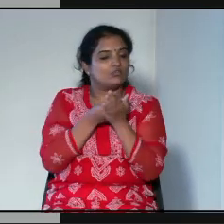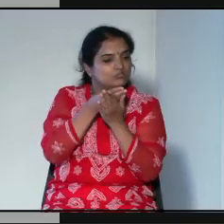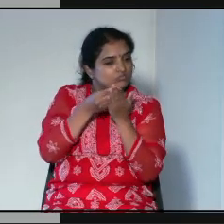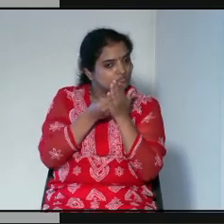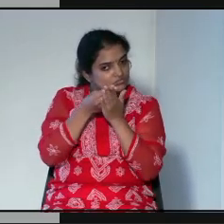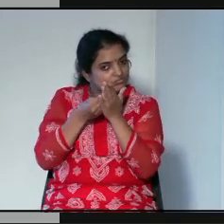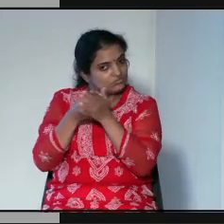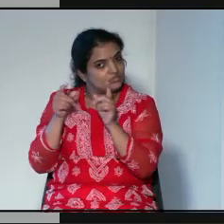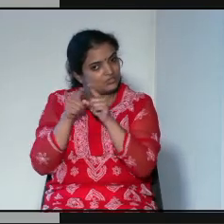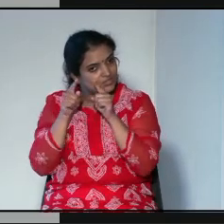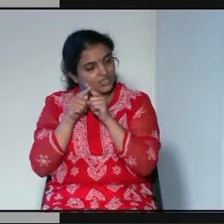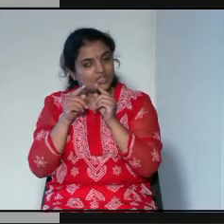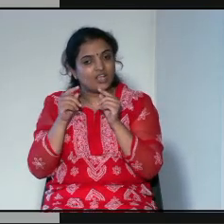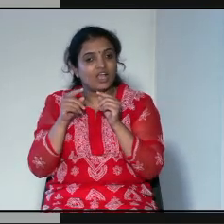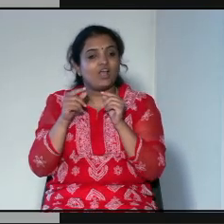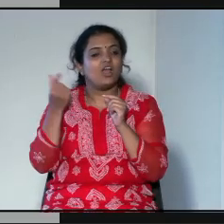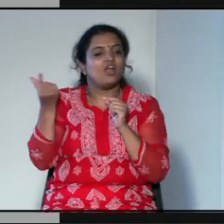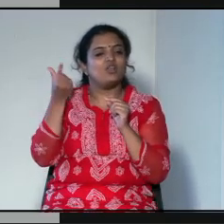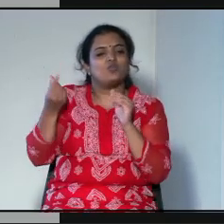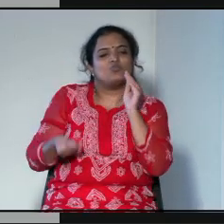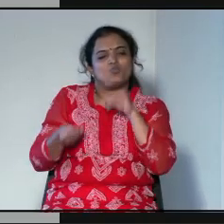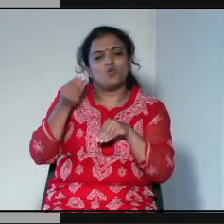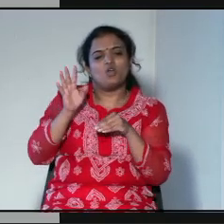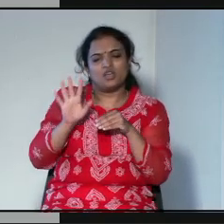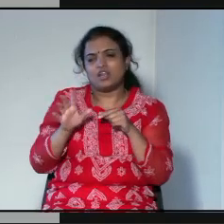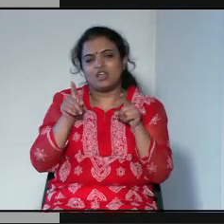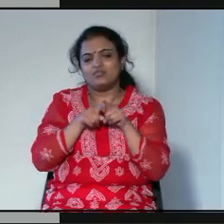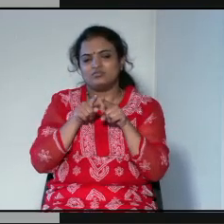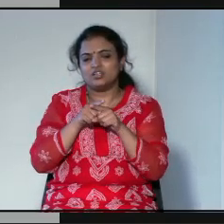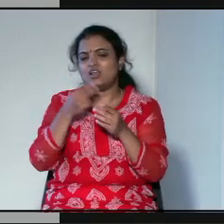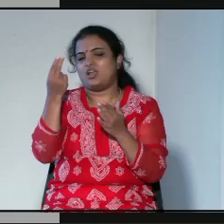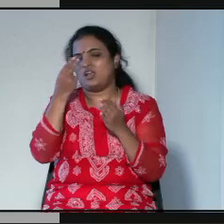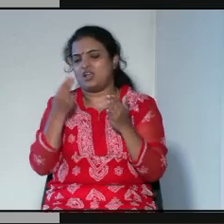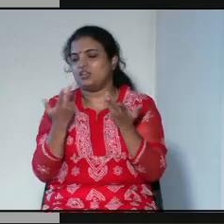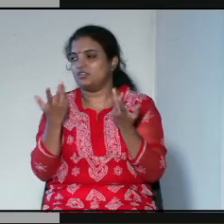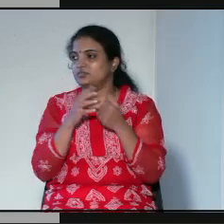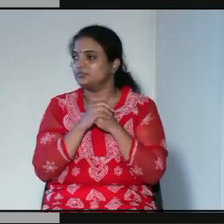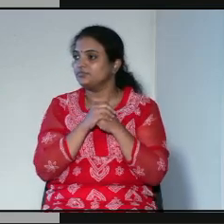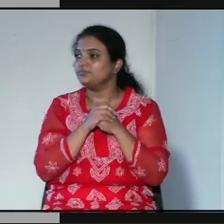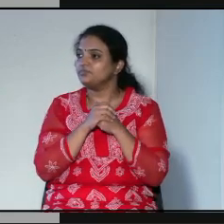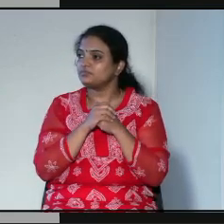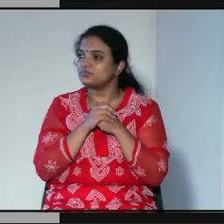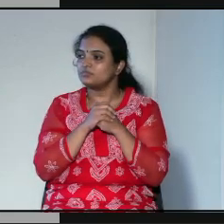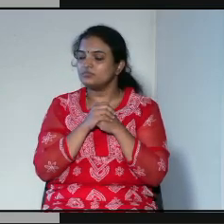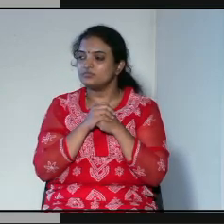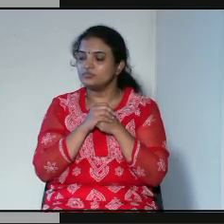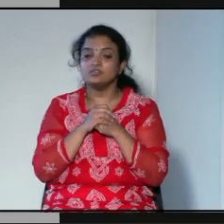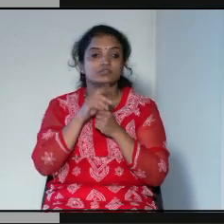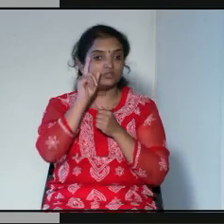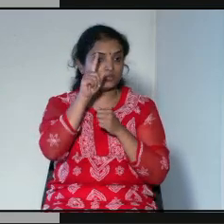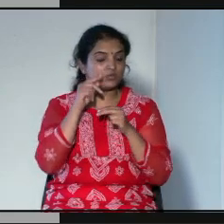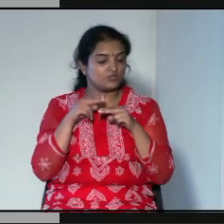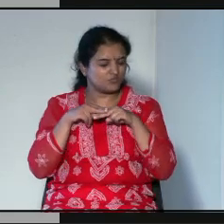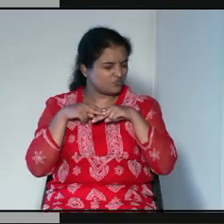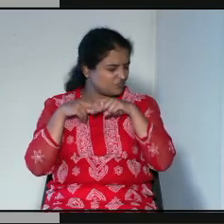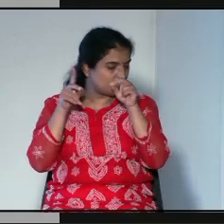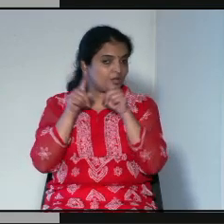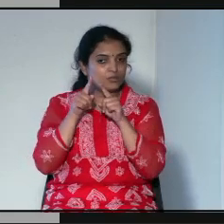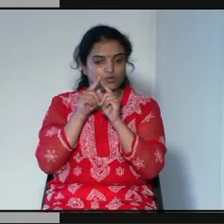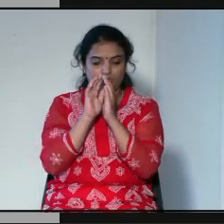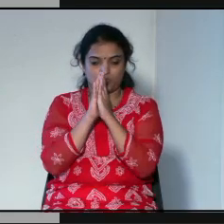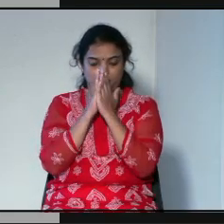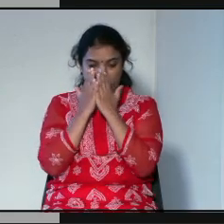we've used a lot of them in our book. The final product of her survey, her book, The